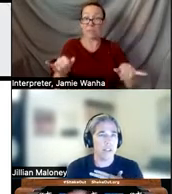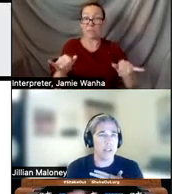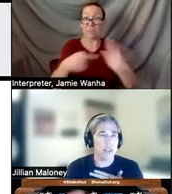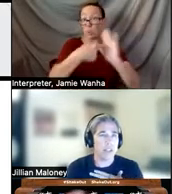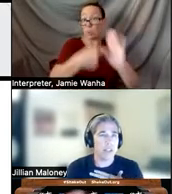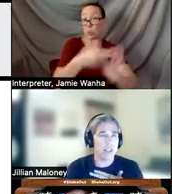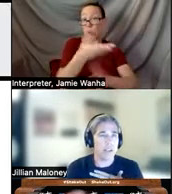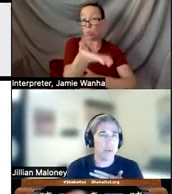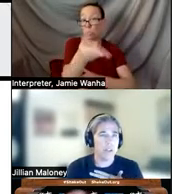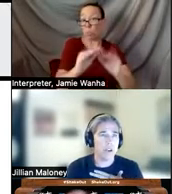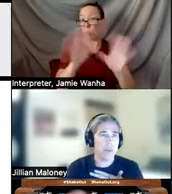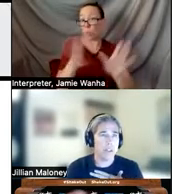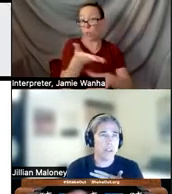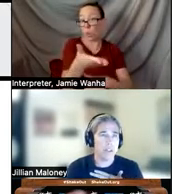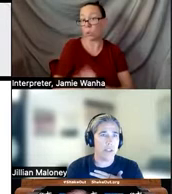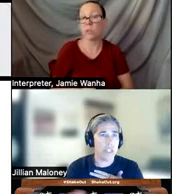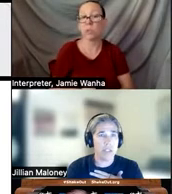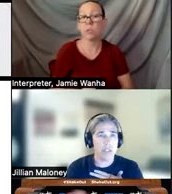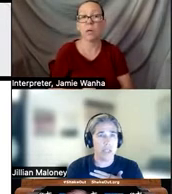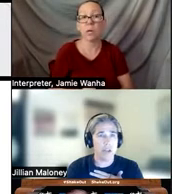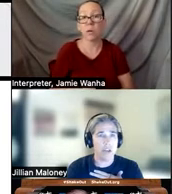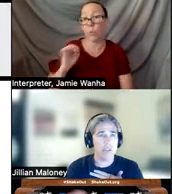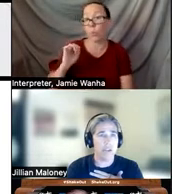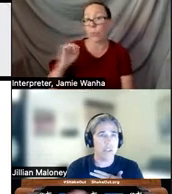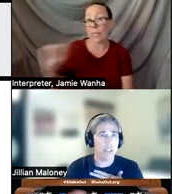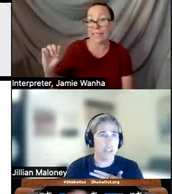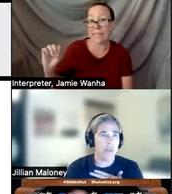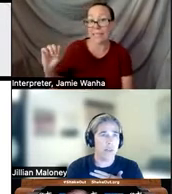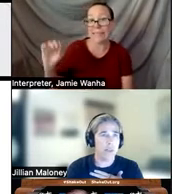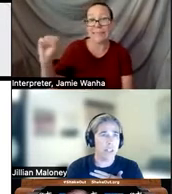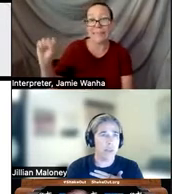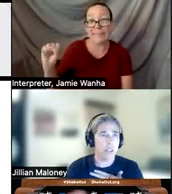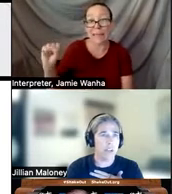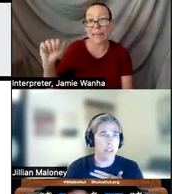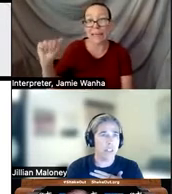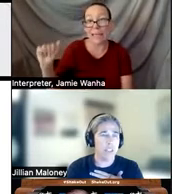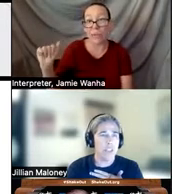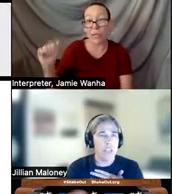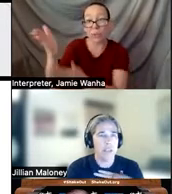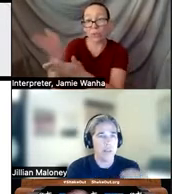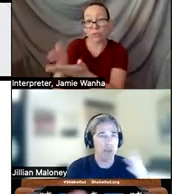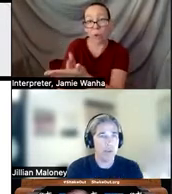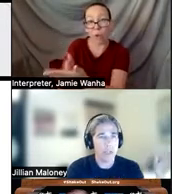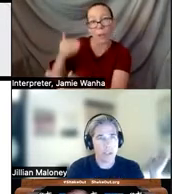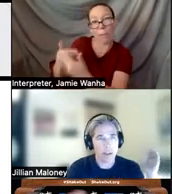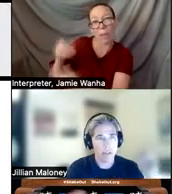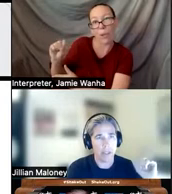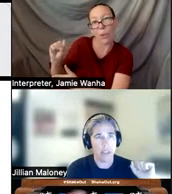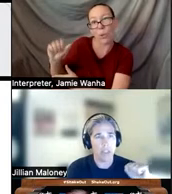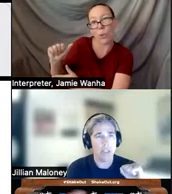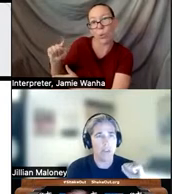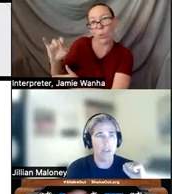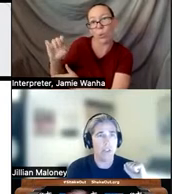on this image. So all the way to the east, the San Andreas Fault, you can see out by the Salton Sea. And then moving west, you have